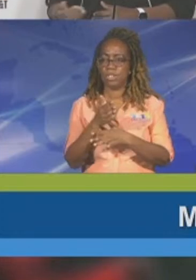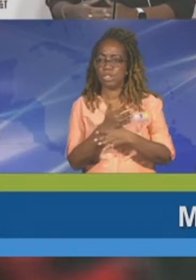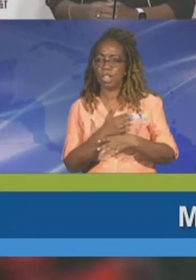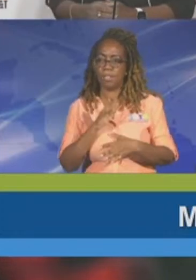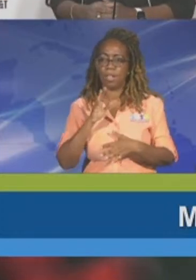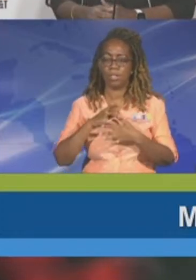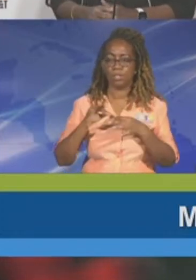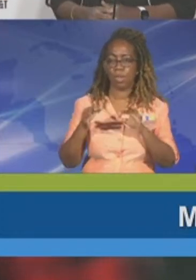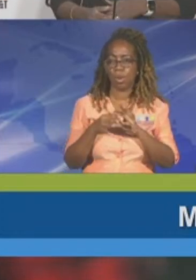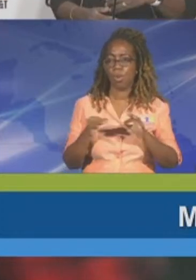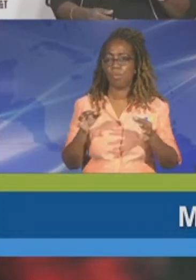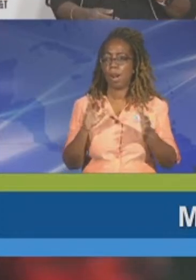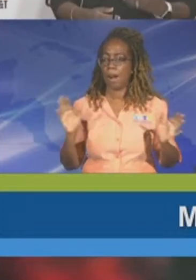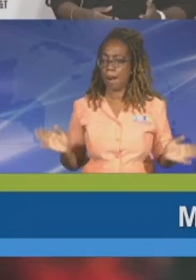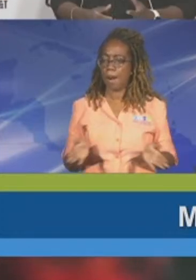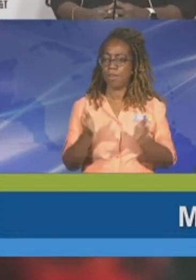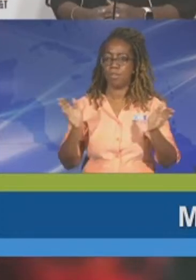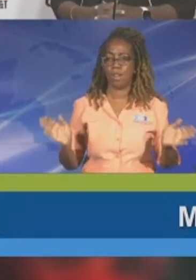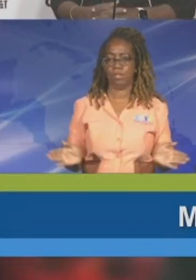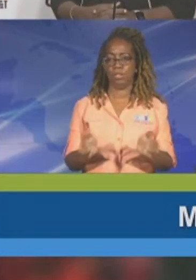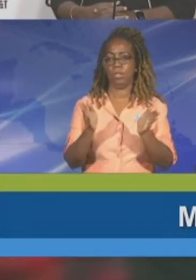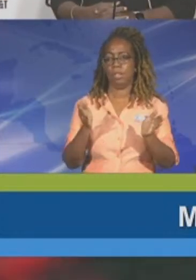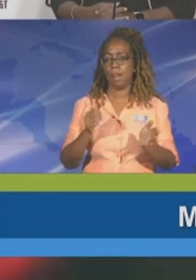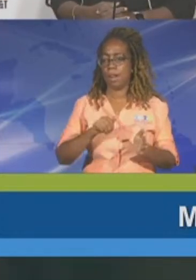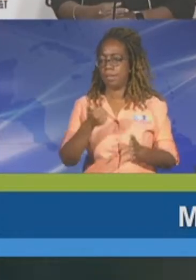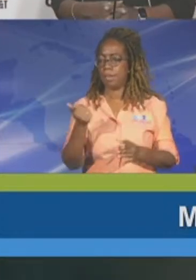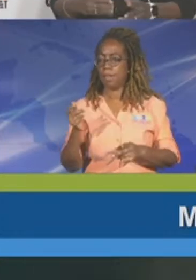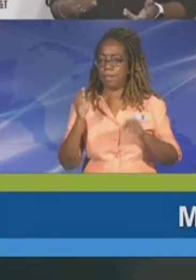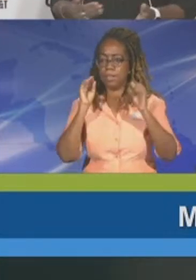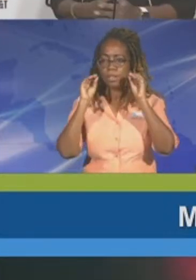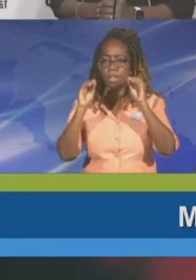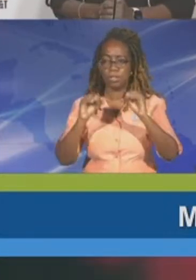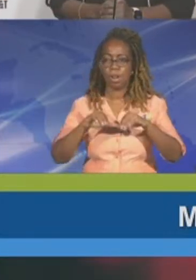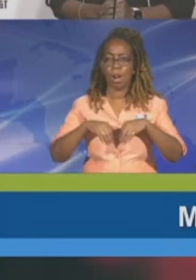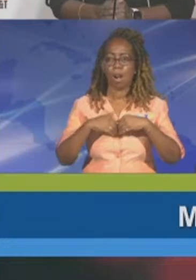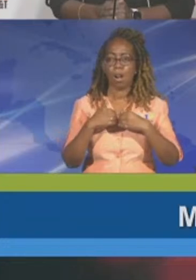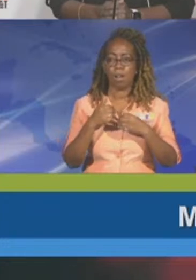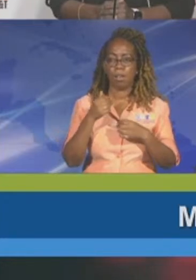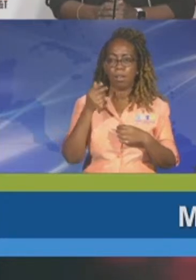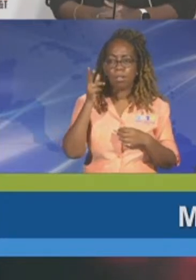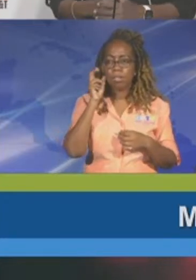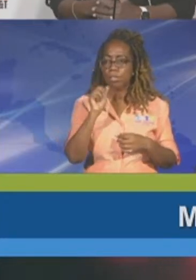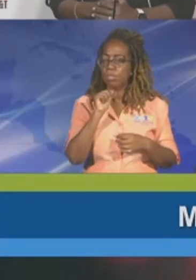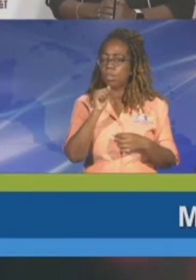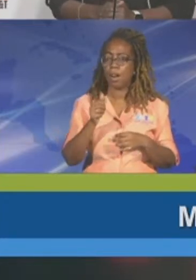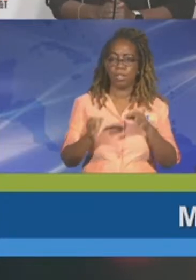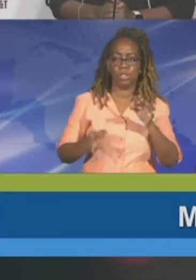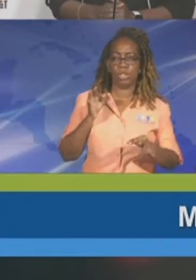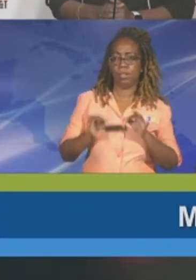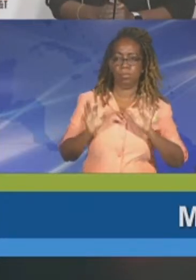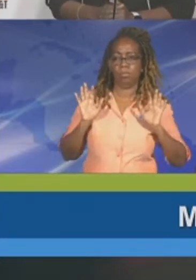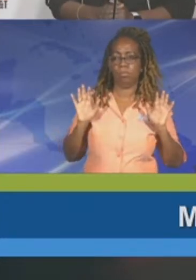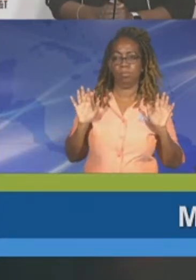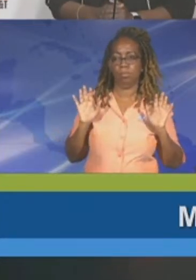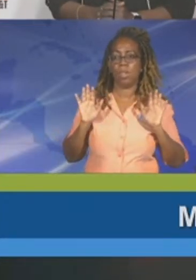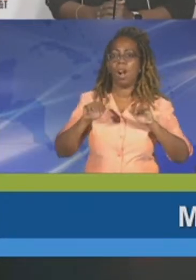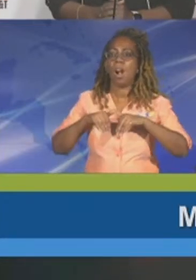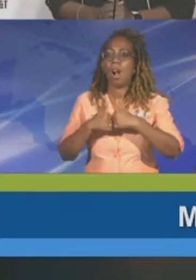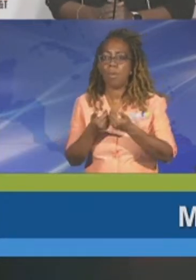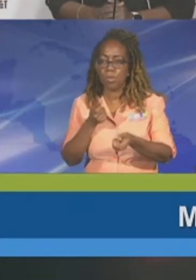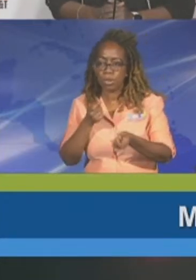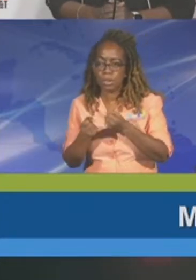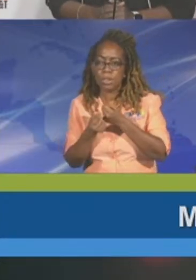stories, encouraging others, teaching others how to listen in a non-judgmental way and how to support each other.